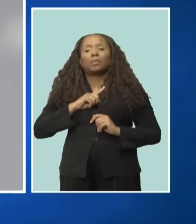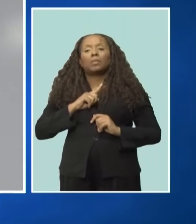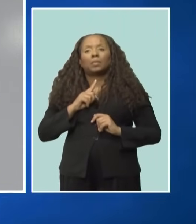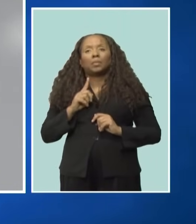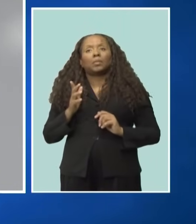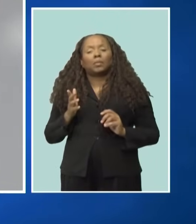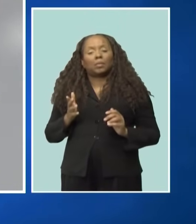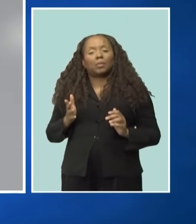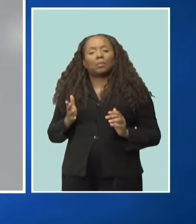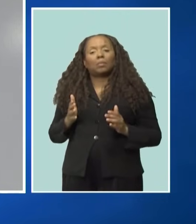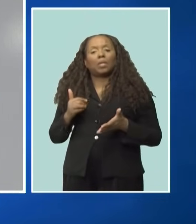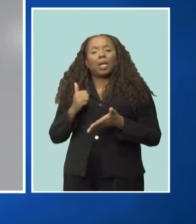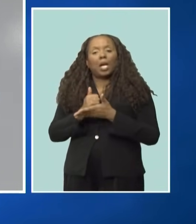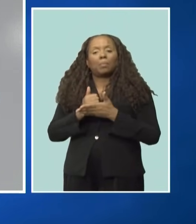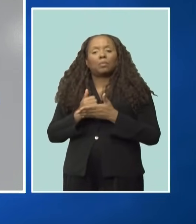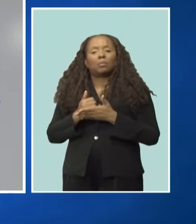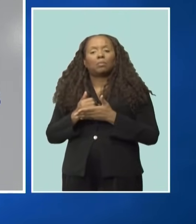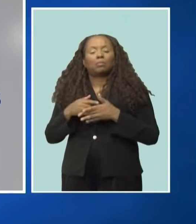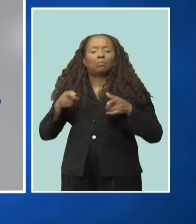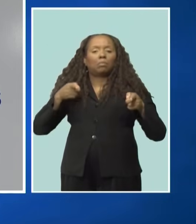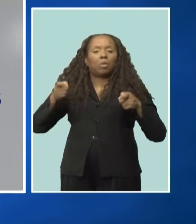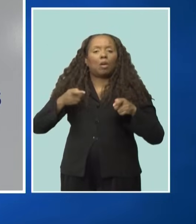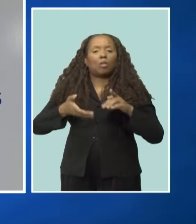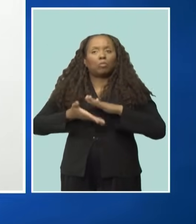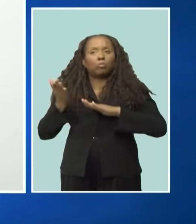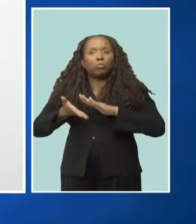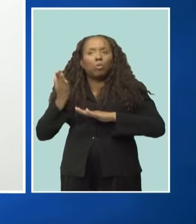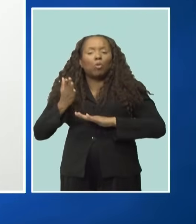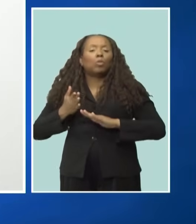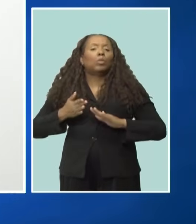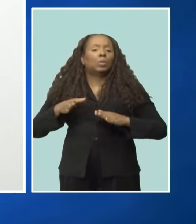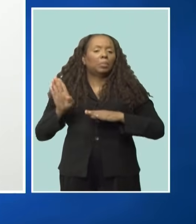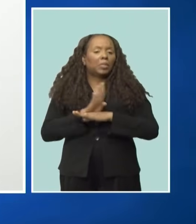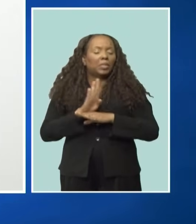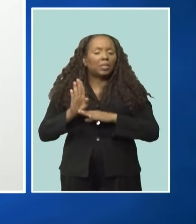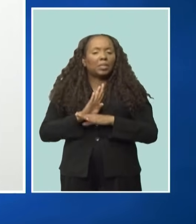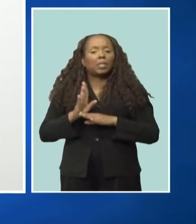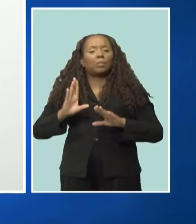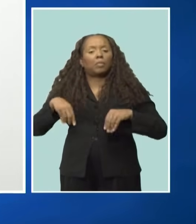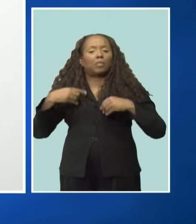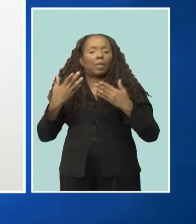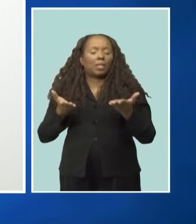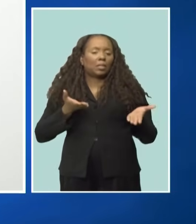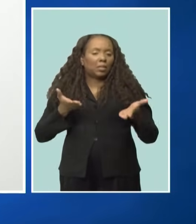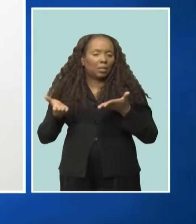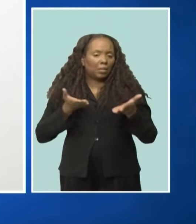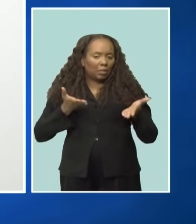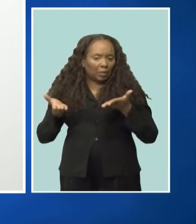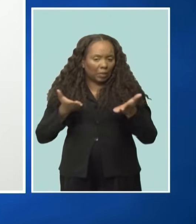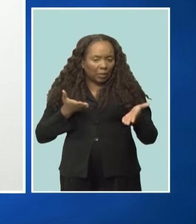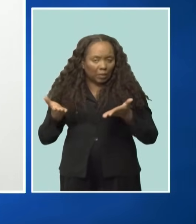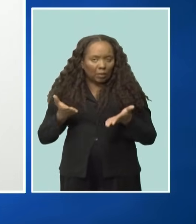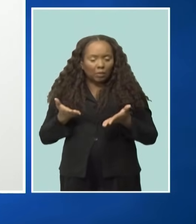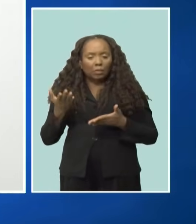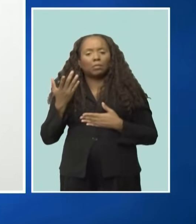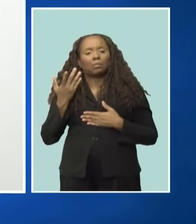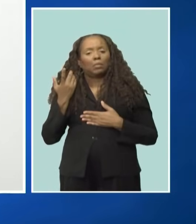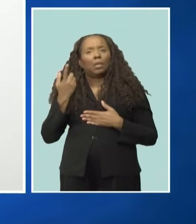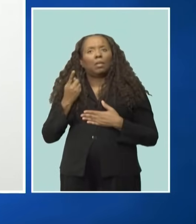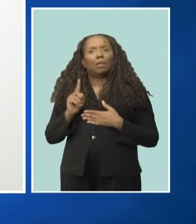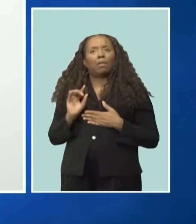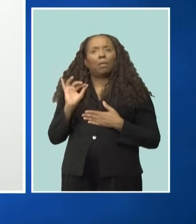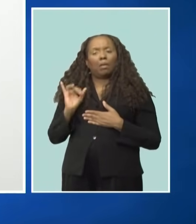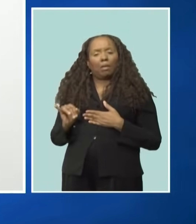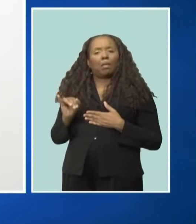entities on their behalf by being able to provide these services that they need to run as a